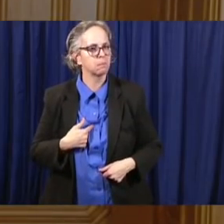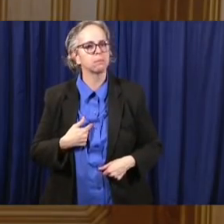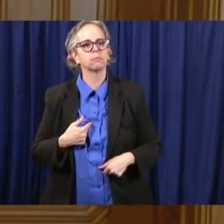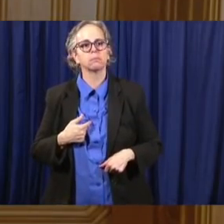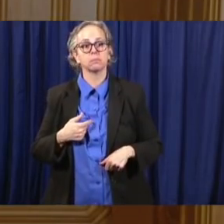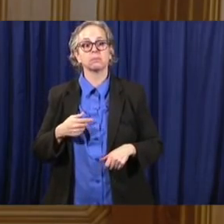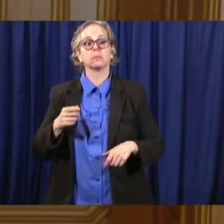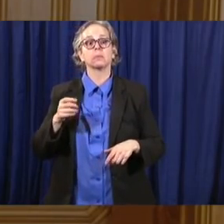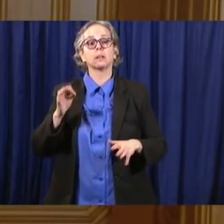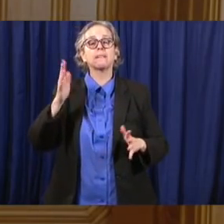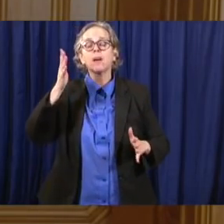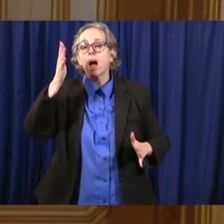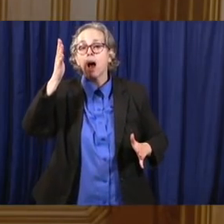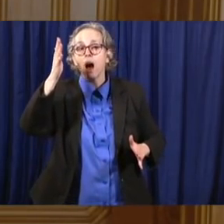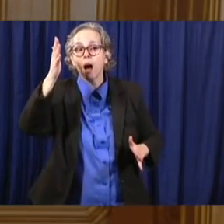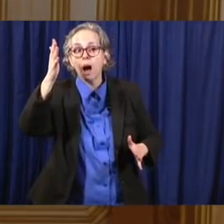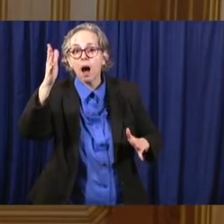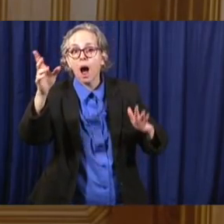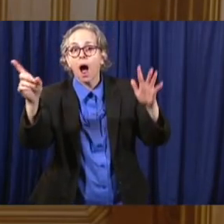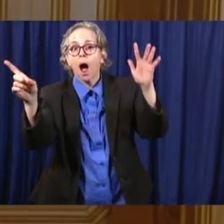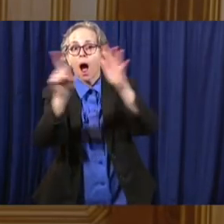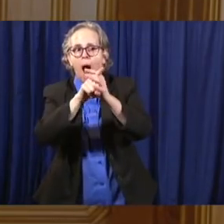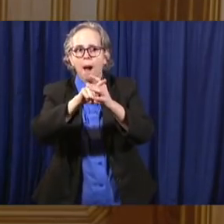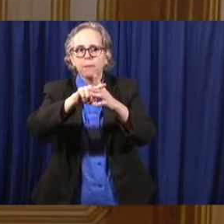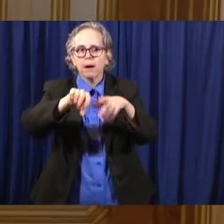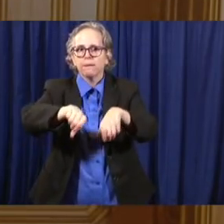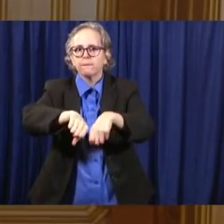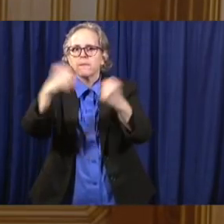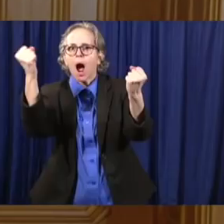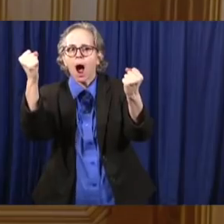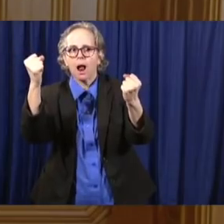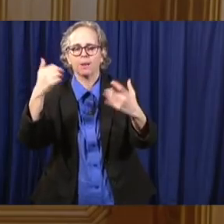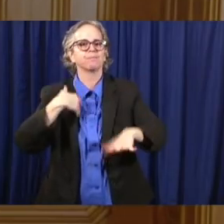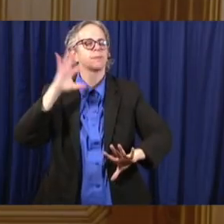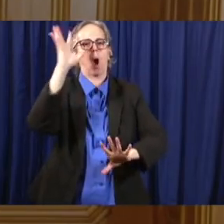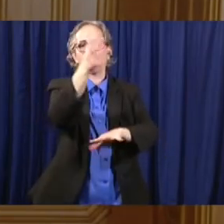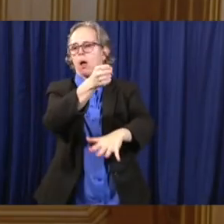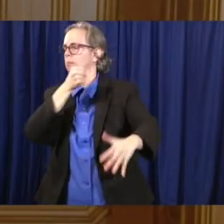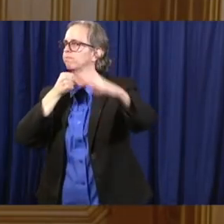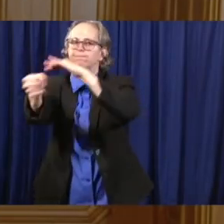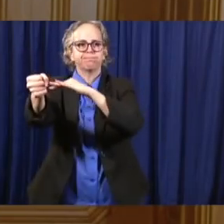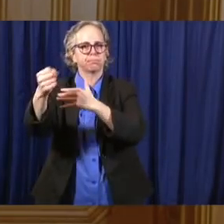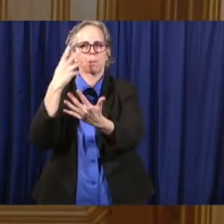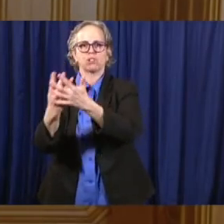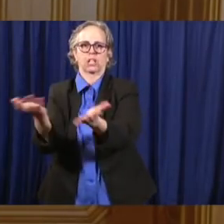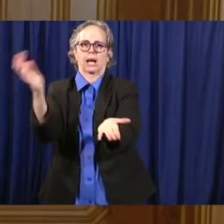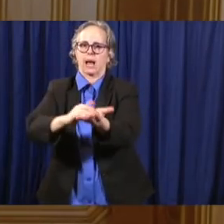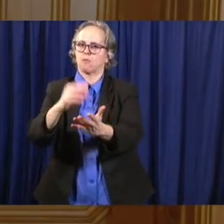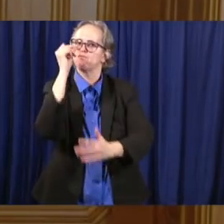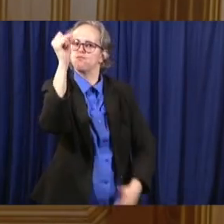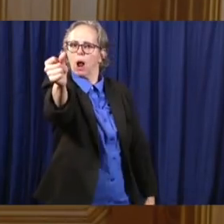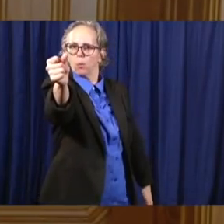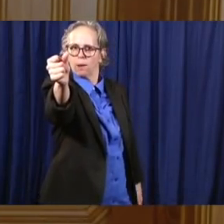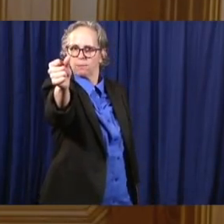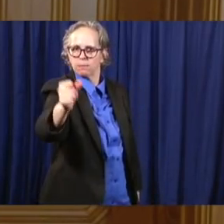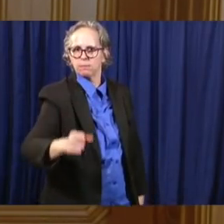are violated, we'll send that individual back to serve the remainder of their sentence.